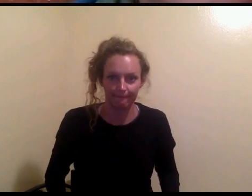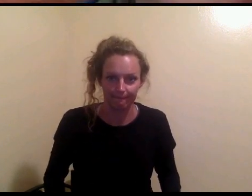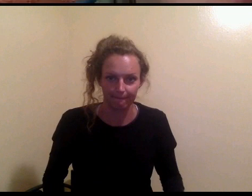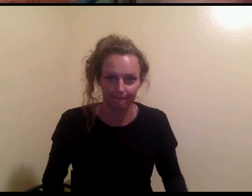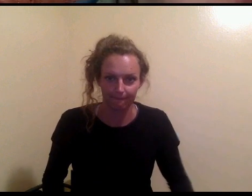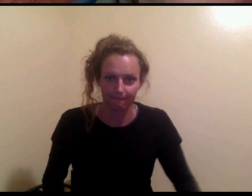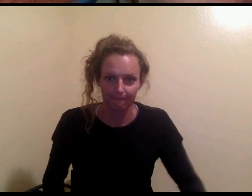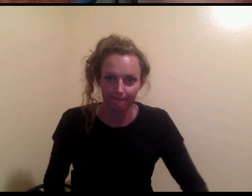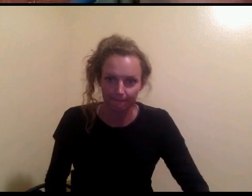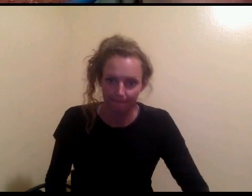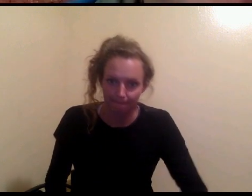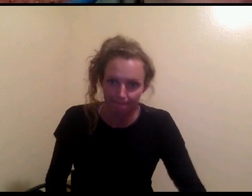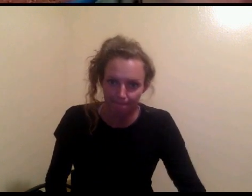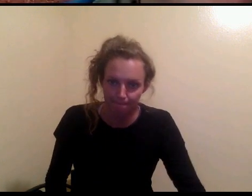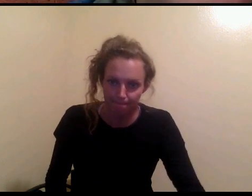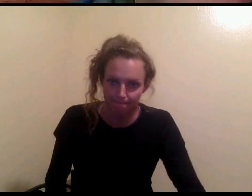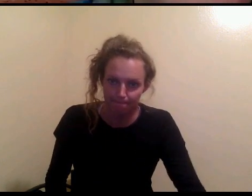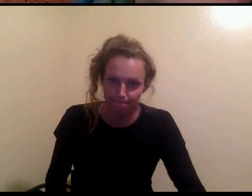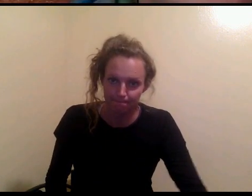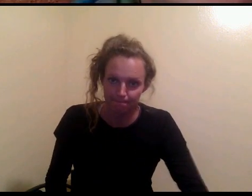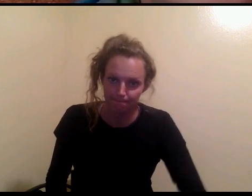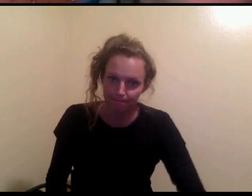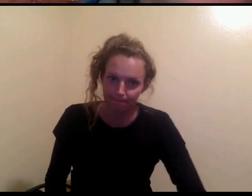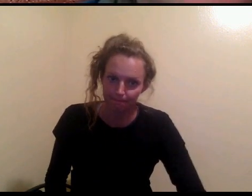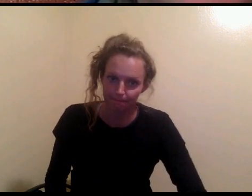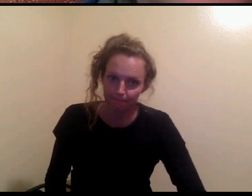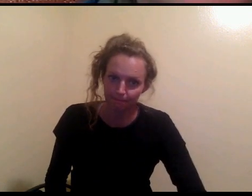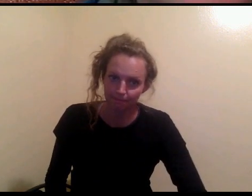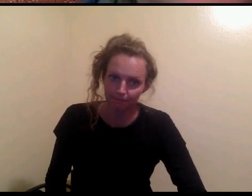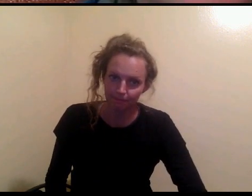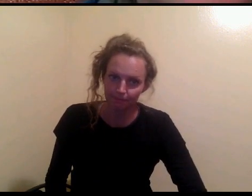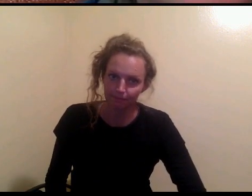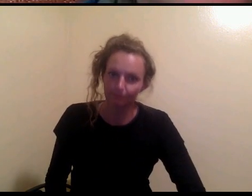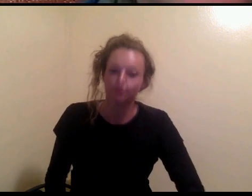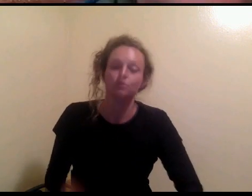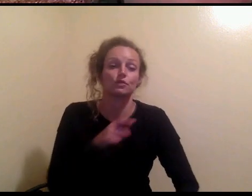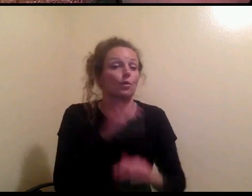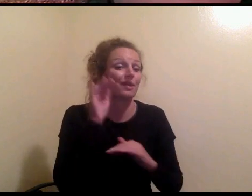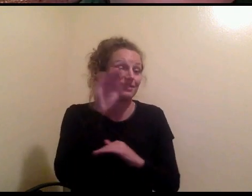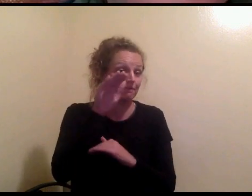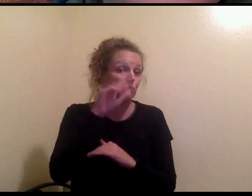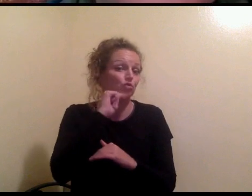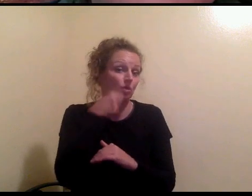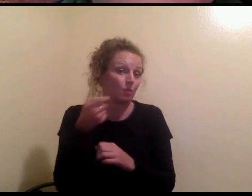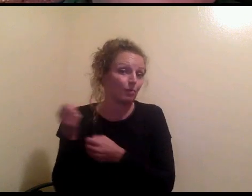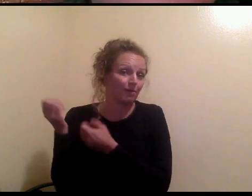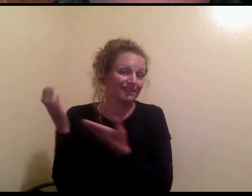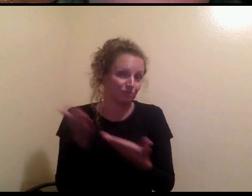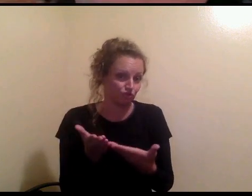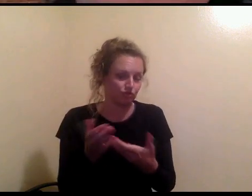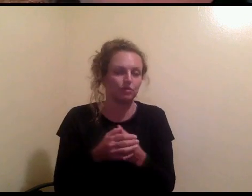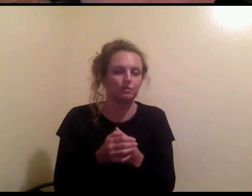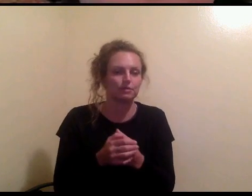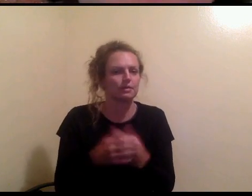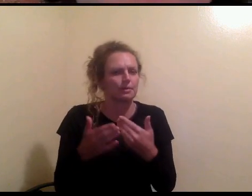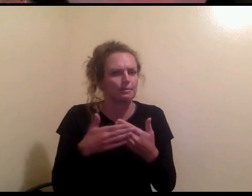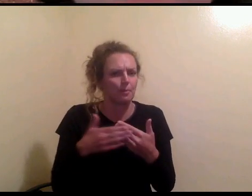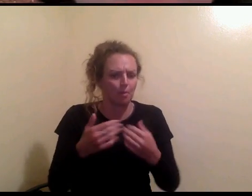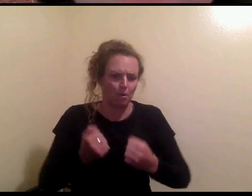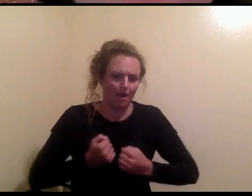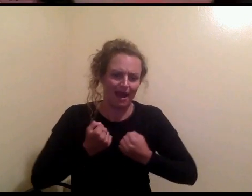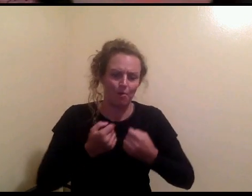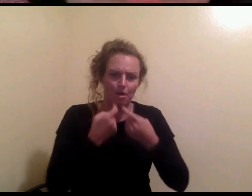Great. Thank you, Mark. Do a sound check. You can hear me, correct? Can. Okay, perfect. There's a little bit of echo. Has somebody got a?